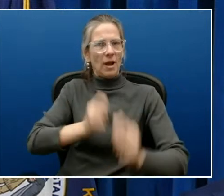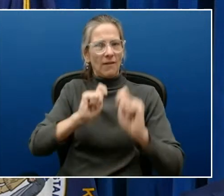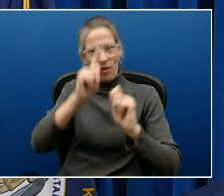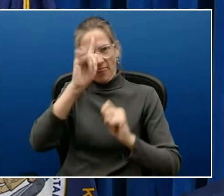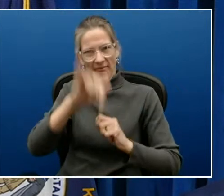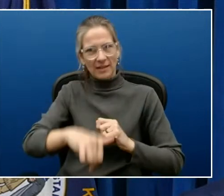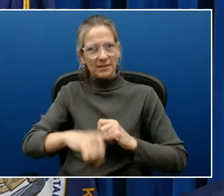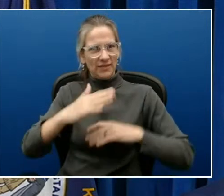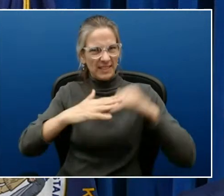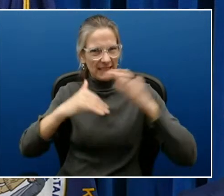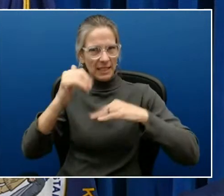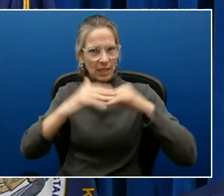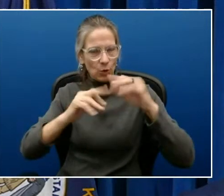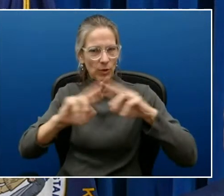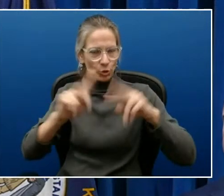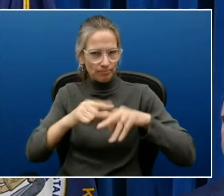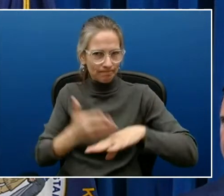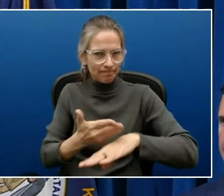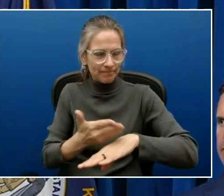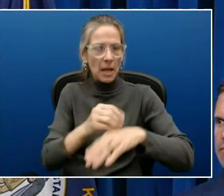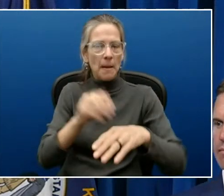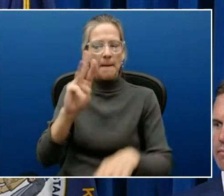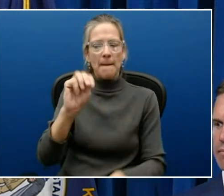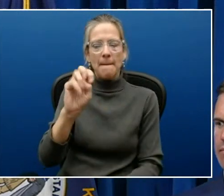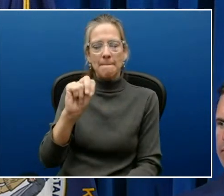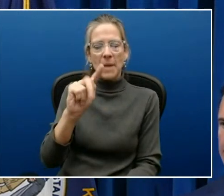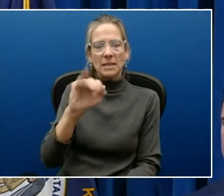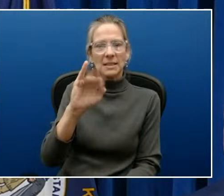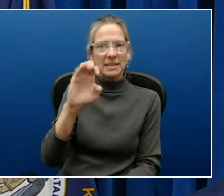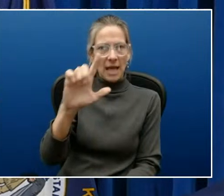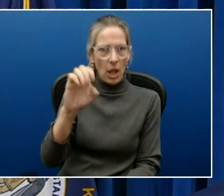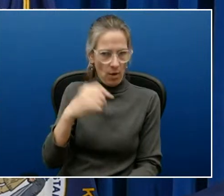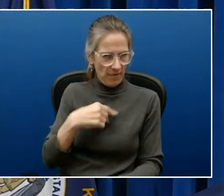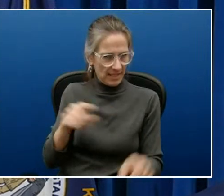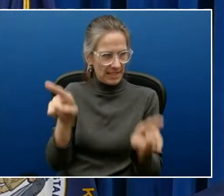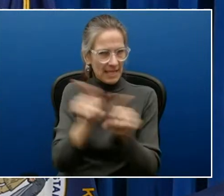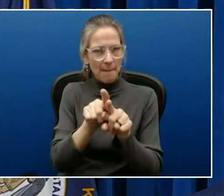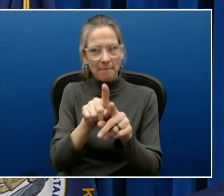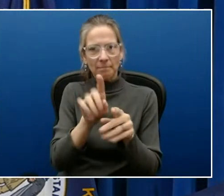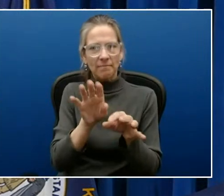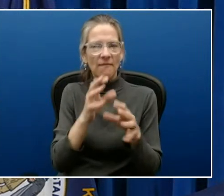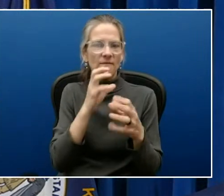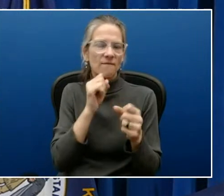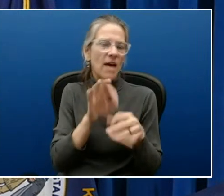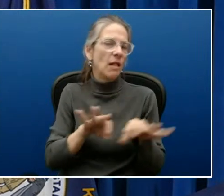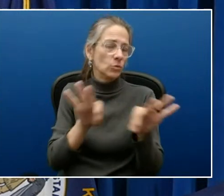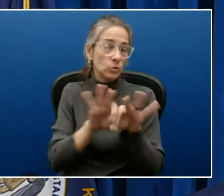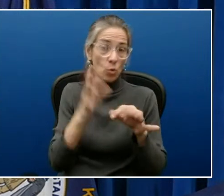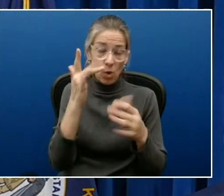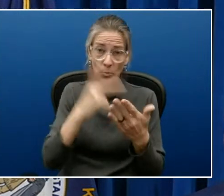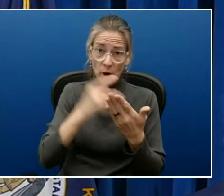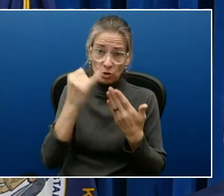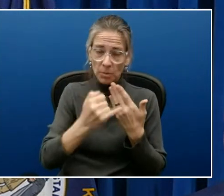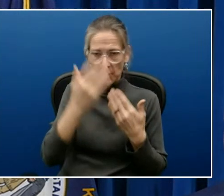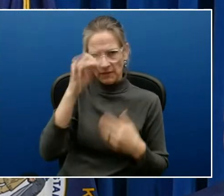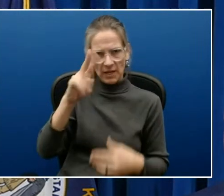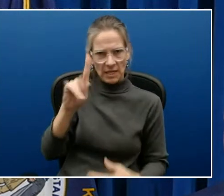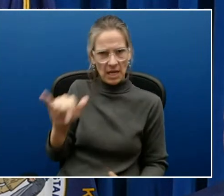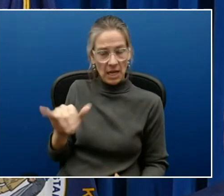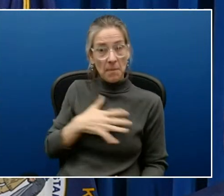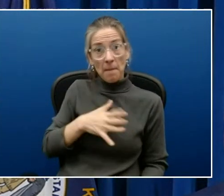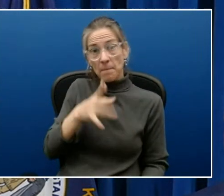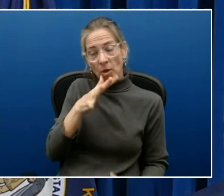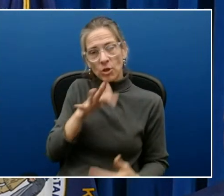facility in Monticello with the same values in mind. Well, what makes this project truly special to me is Kentucky itself. My mom is a special